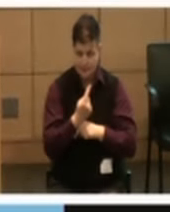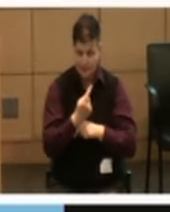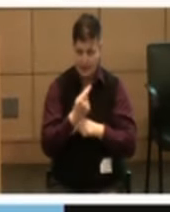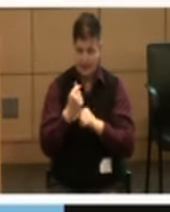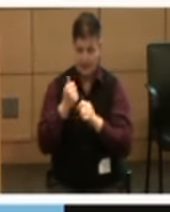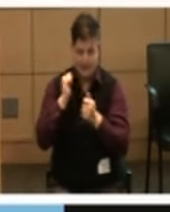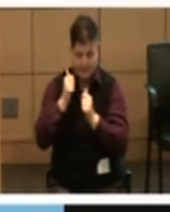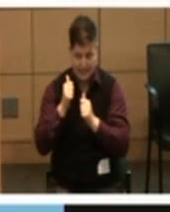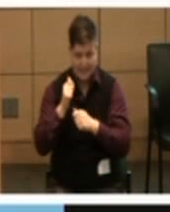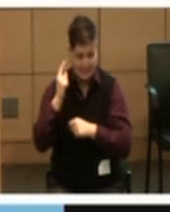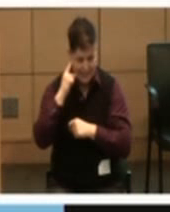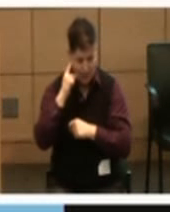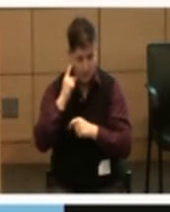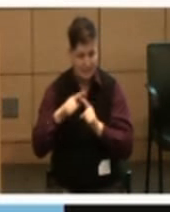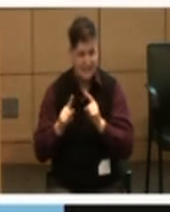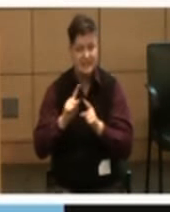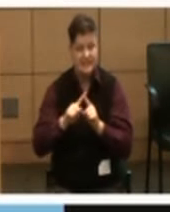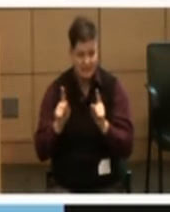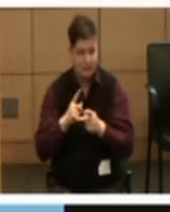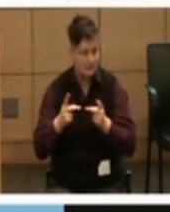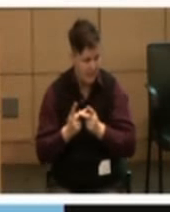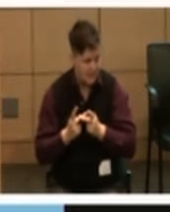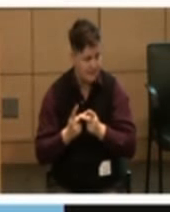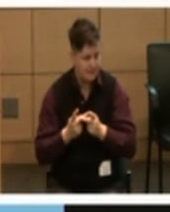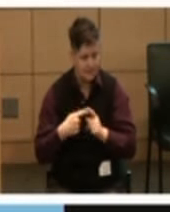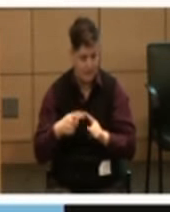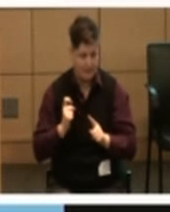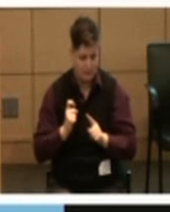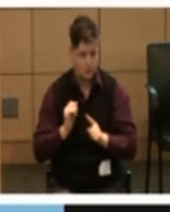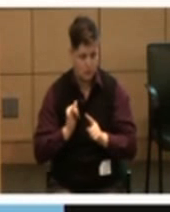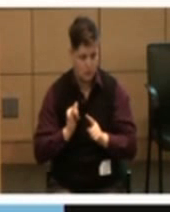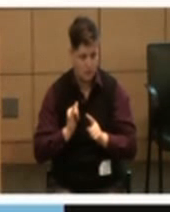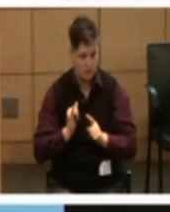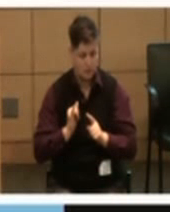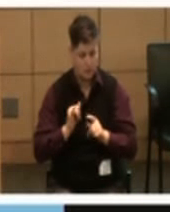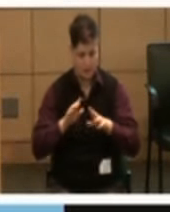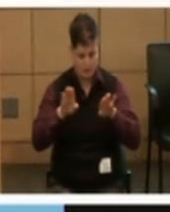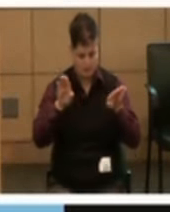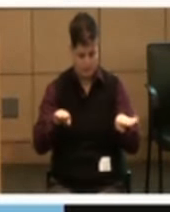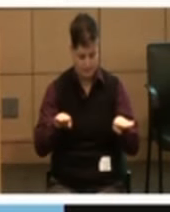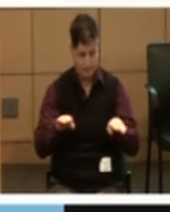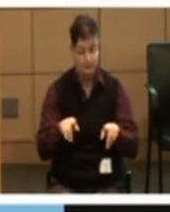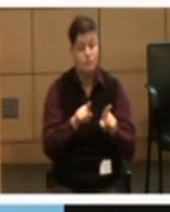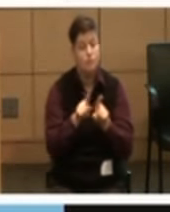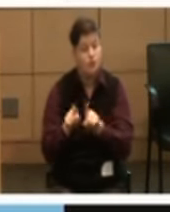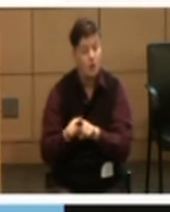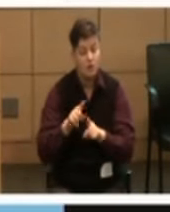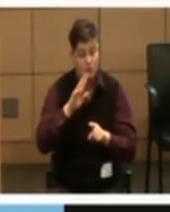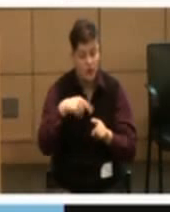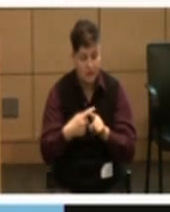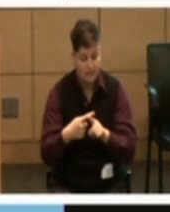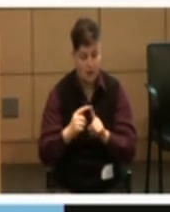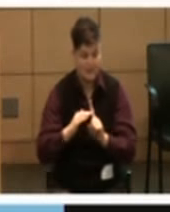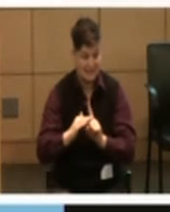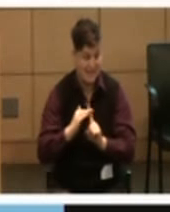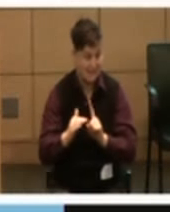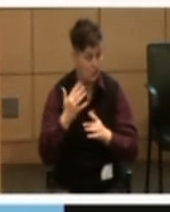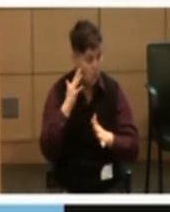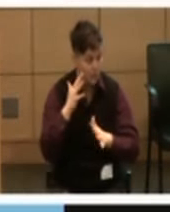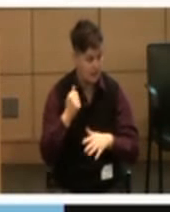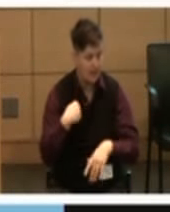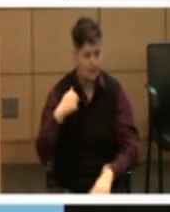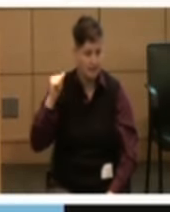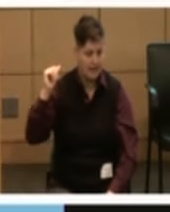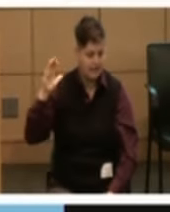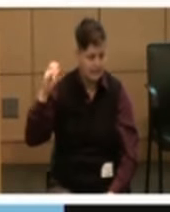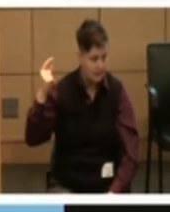in space. These are often using steady noise, so that windy noise that kind of sounds like a psh